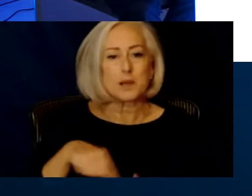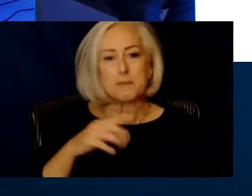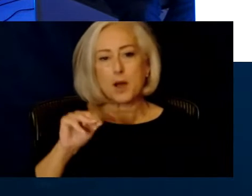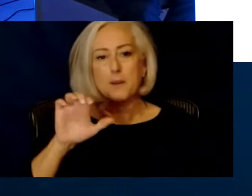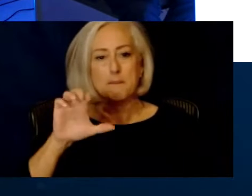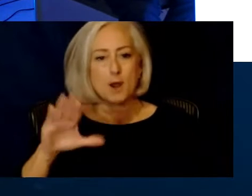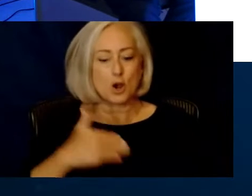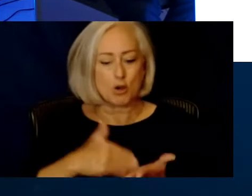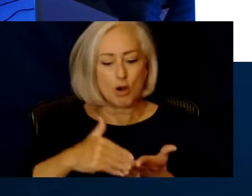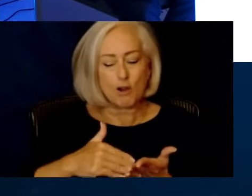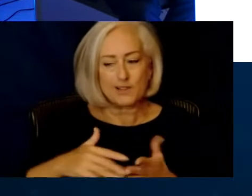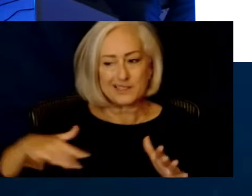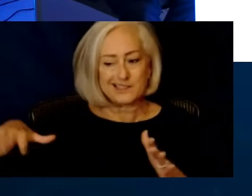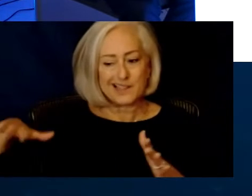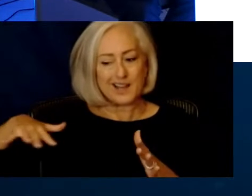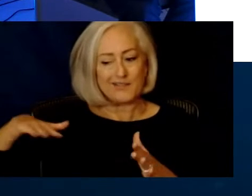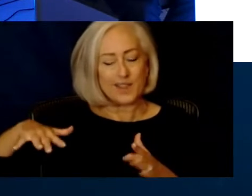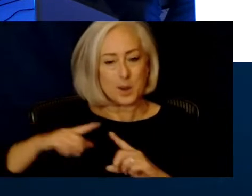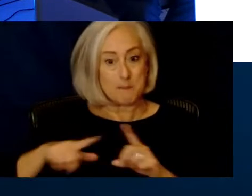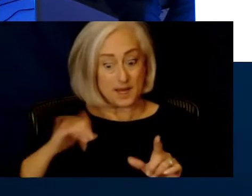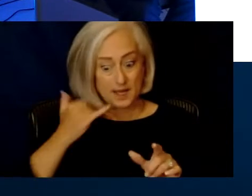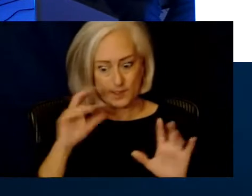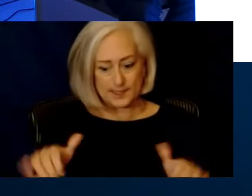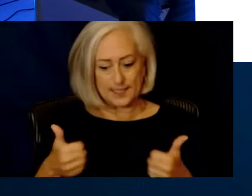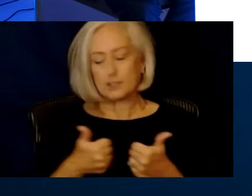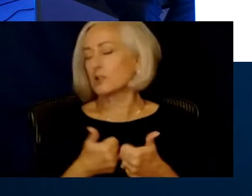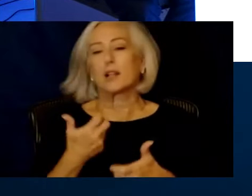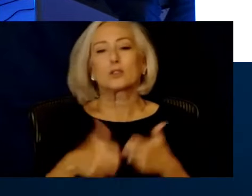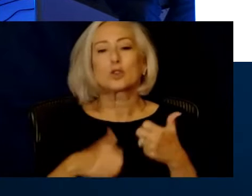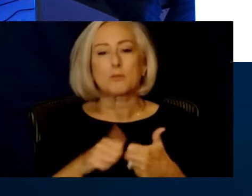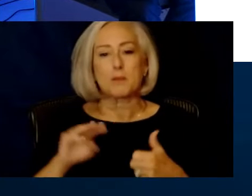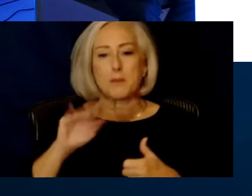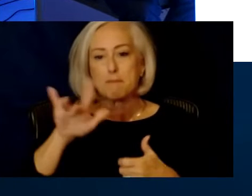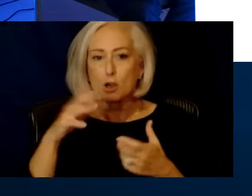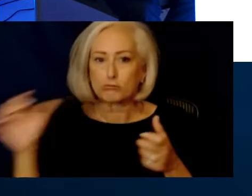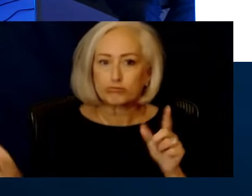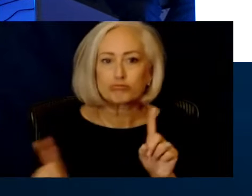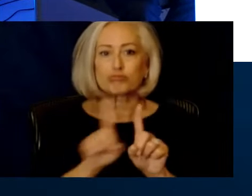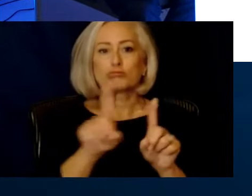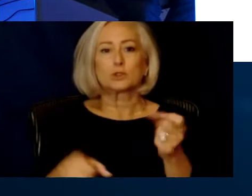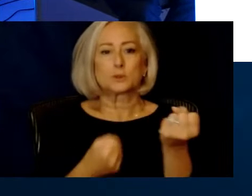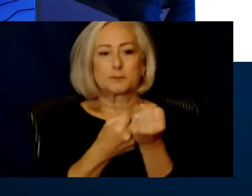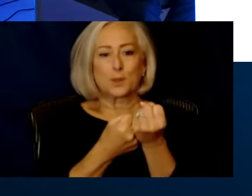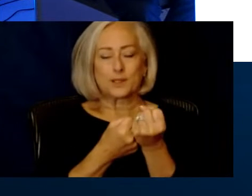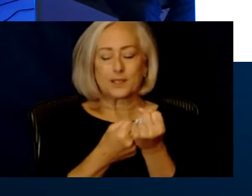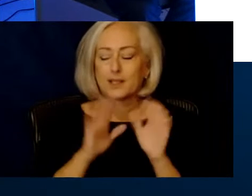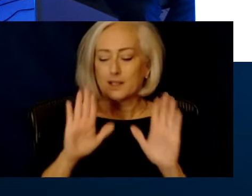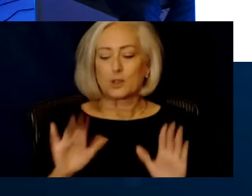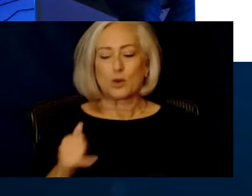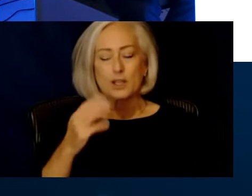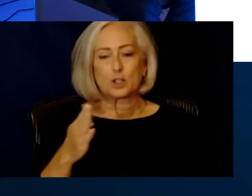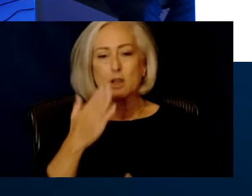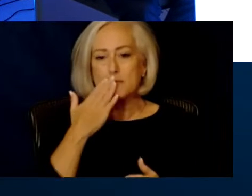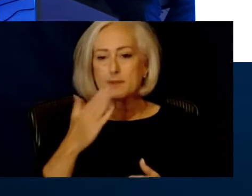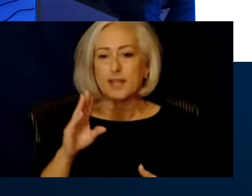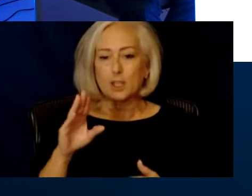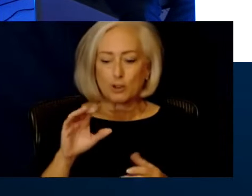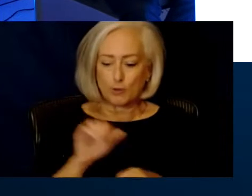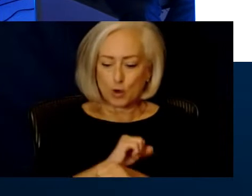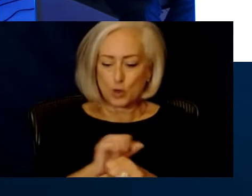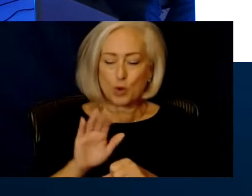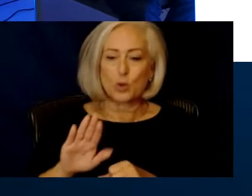background, but whenever there's a challenge or problem, MARC is right there. They do a great job. I know you're doing a lot of great work with MARC, so thank you for